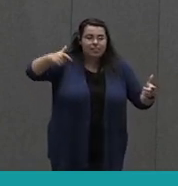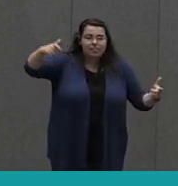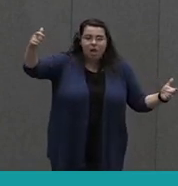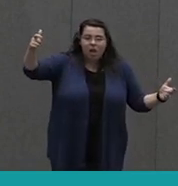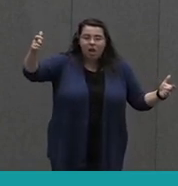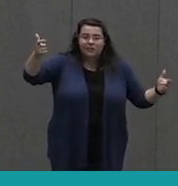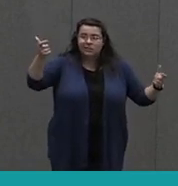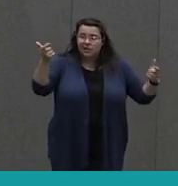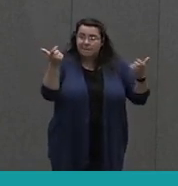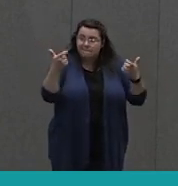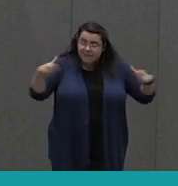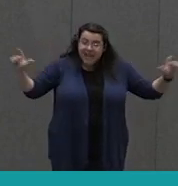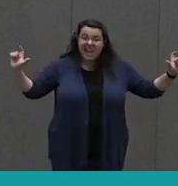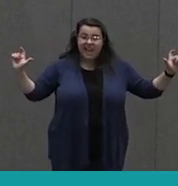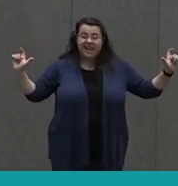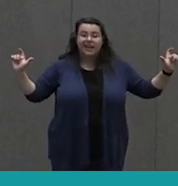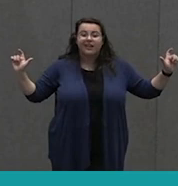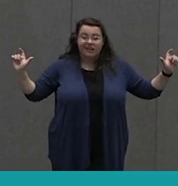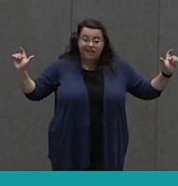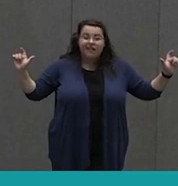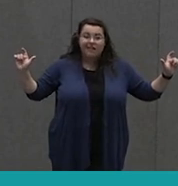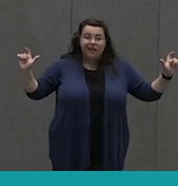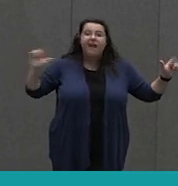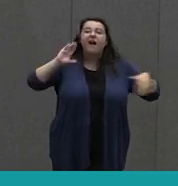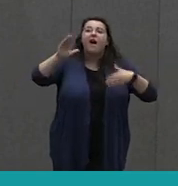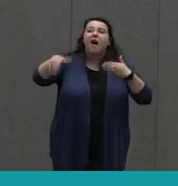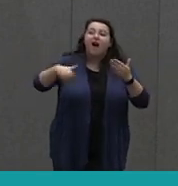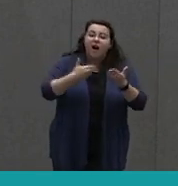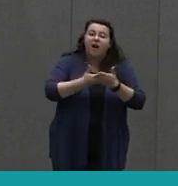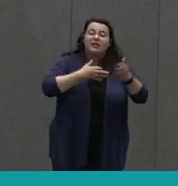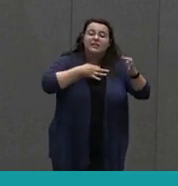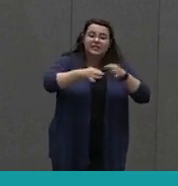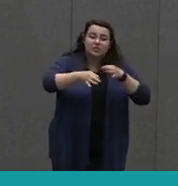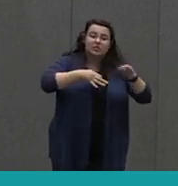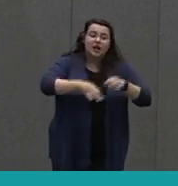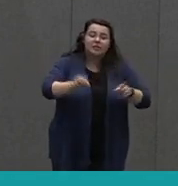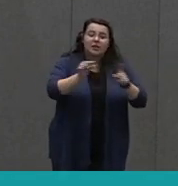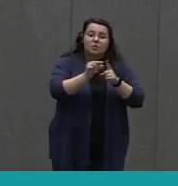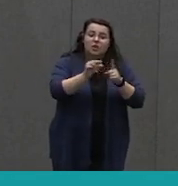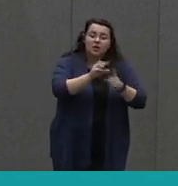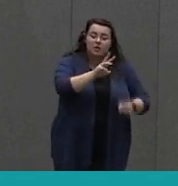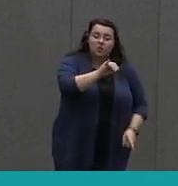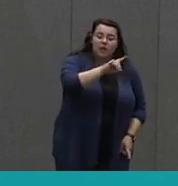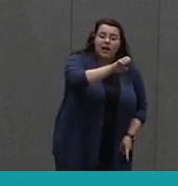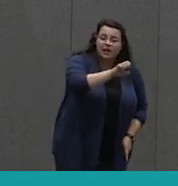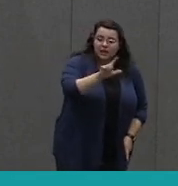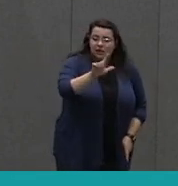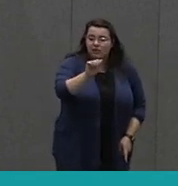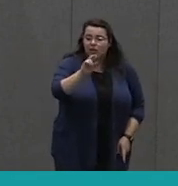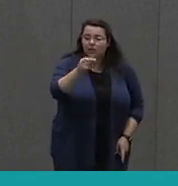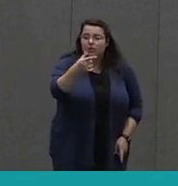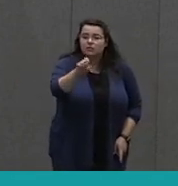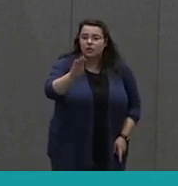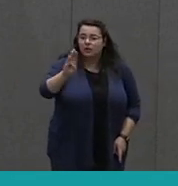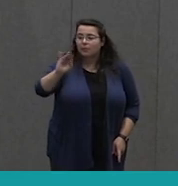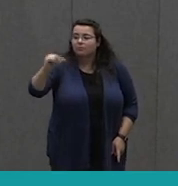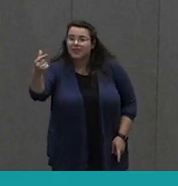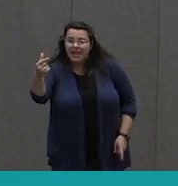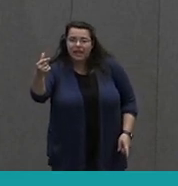try to listen to see if we can find some words that describe something. Let me